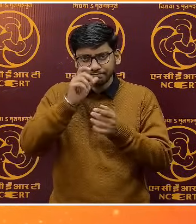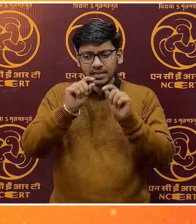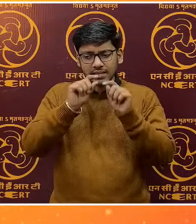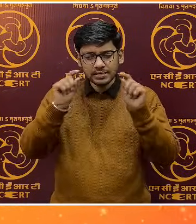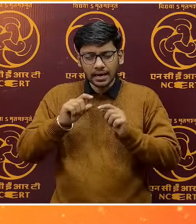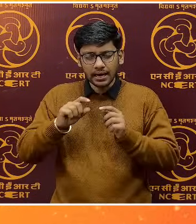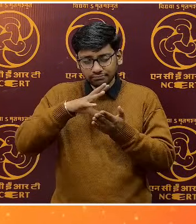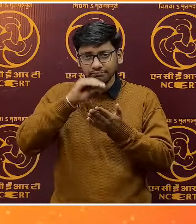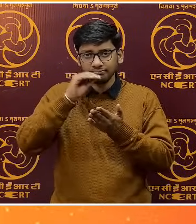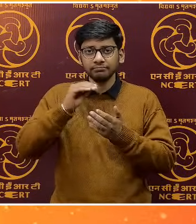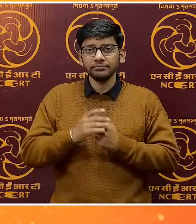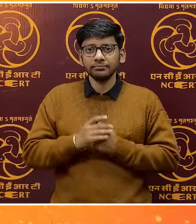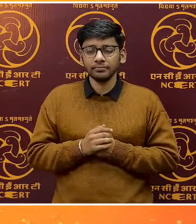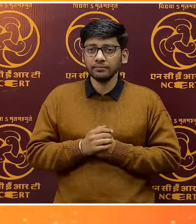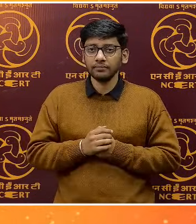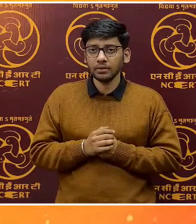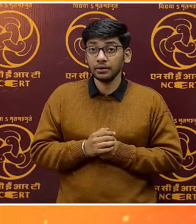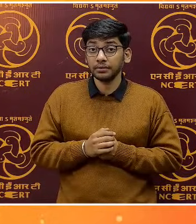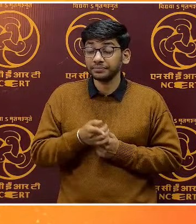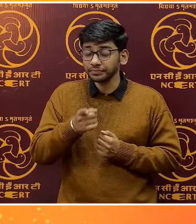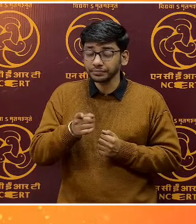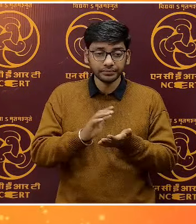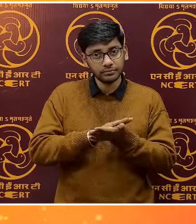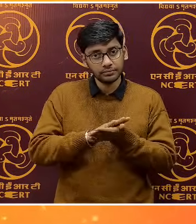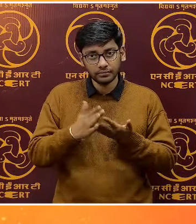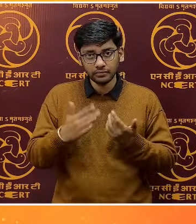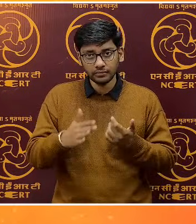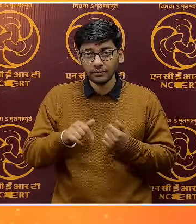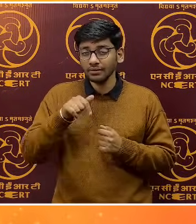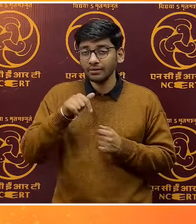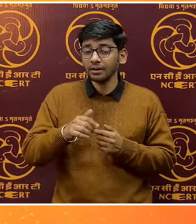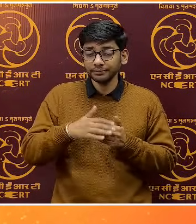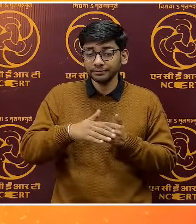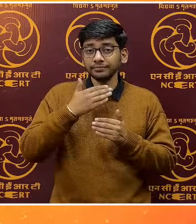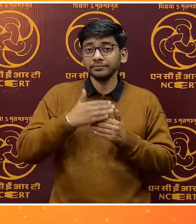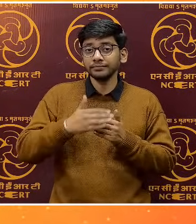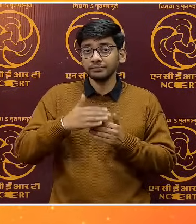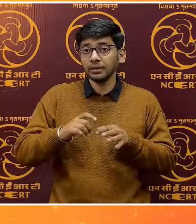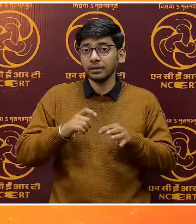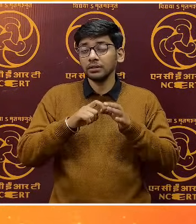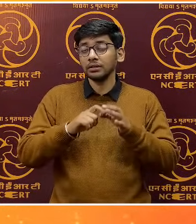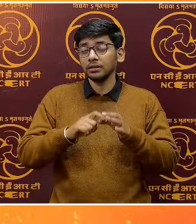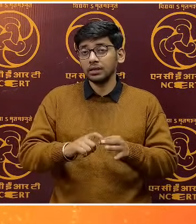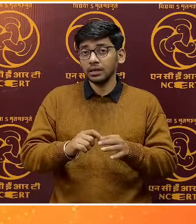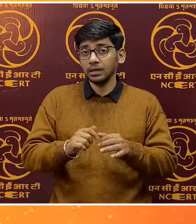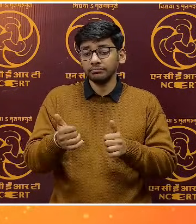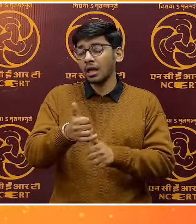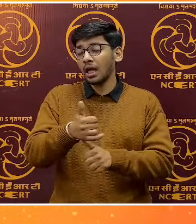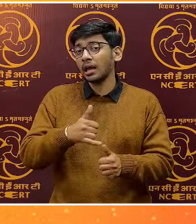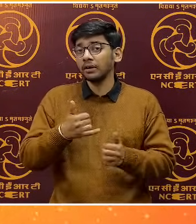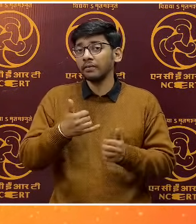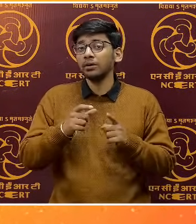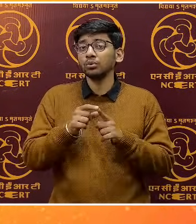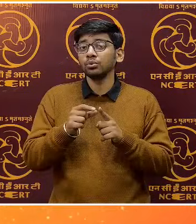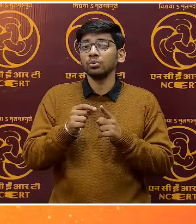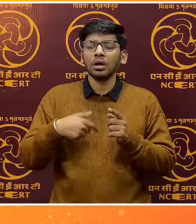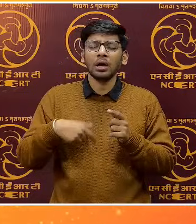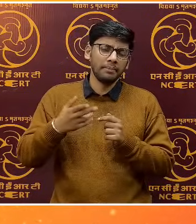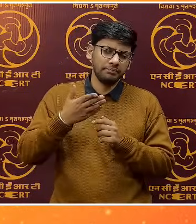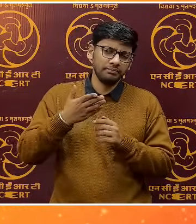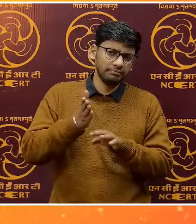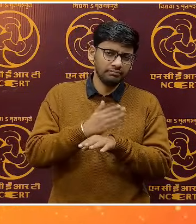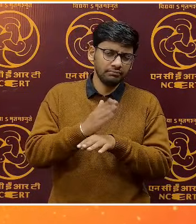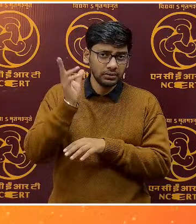sentences, right? So this being done, we will move on to this another activity. Ma'am, you must have heard of